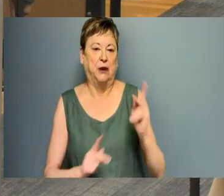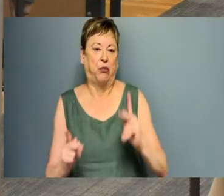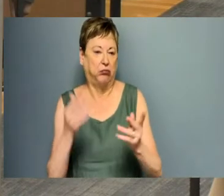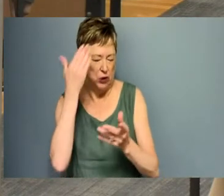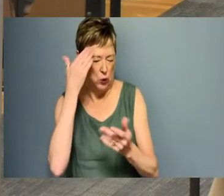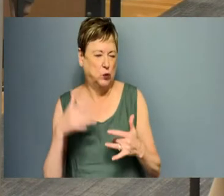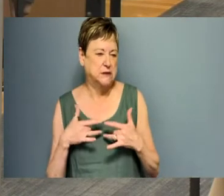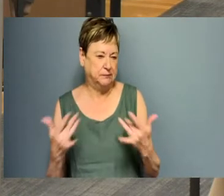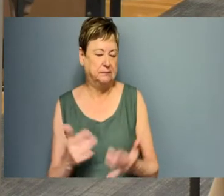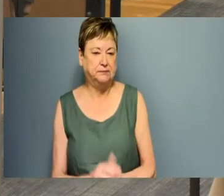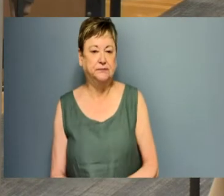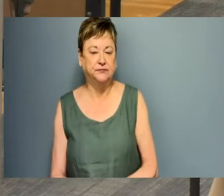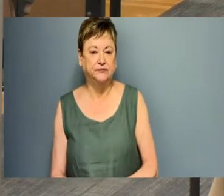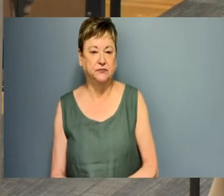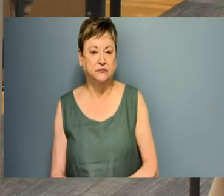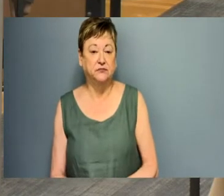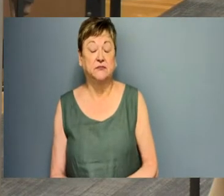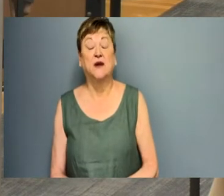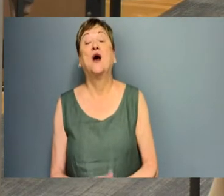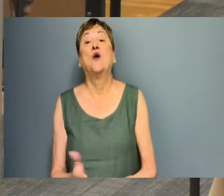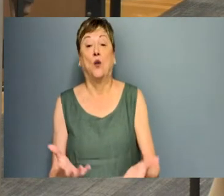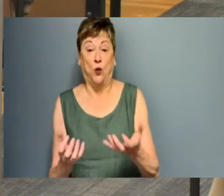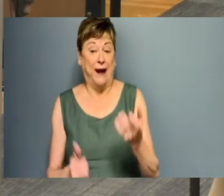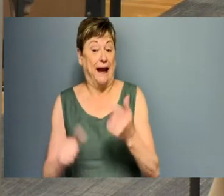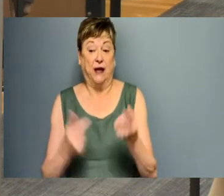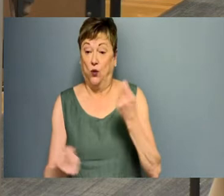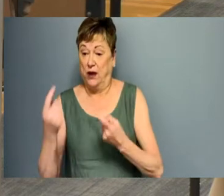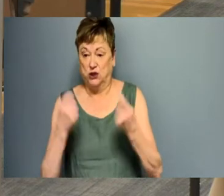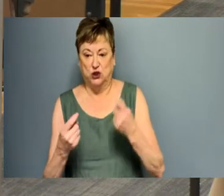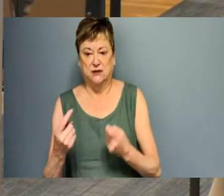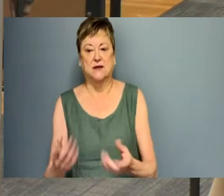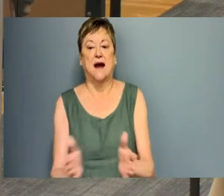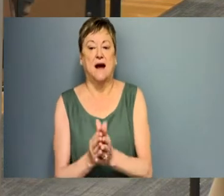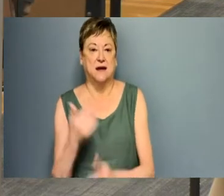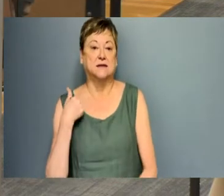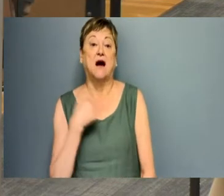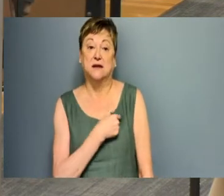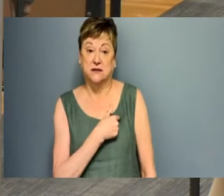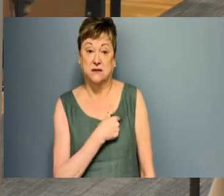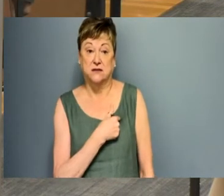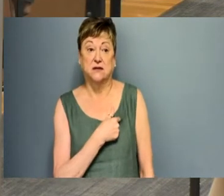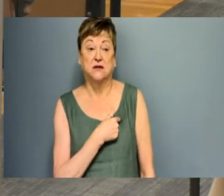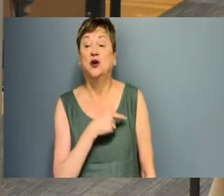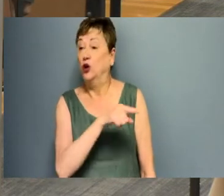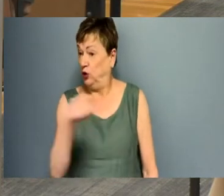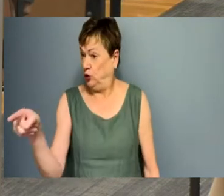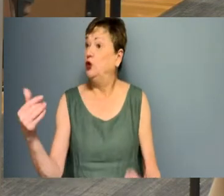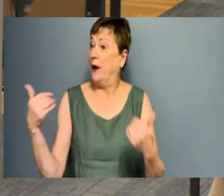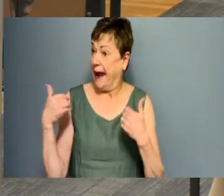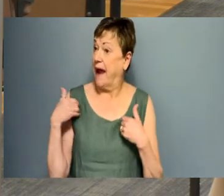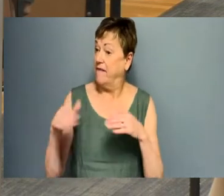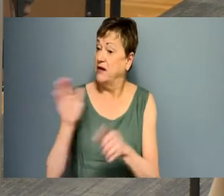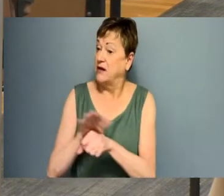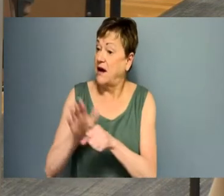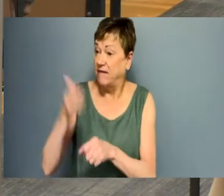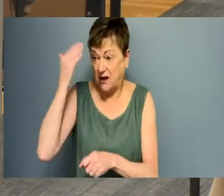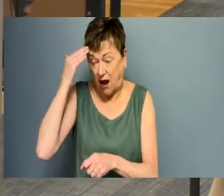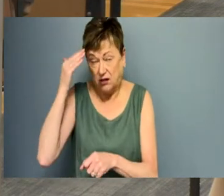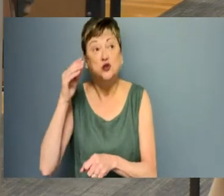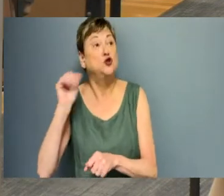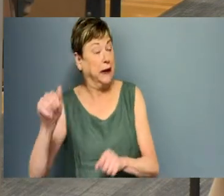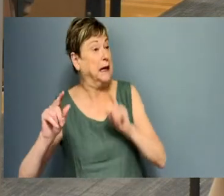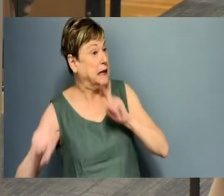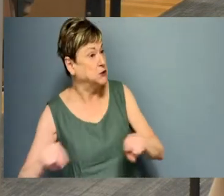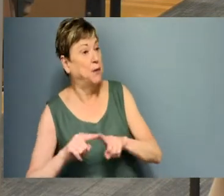We ask that questions be directed to us the best you can. You have the base knowledge now to at least speak to the project, but if someone comes in with